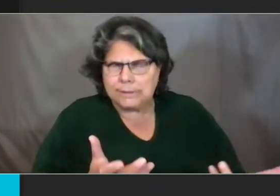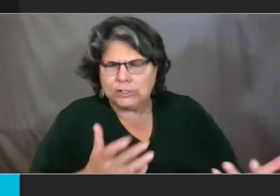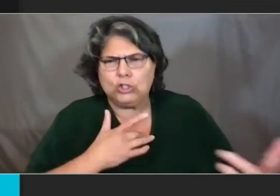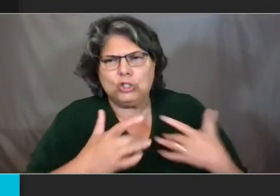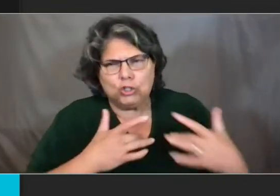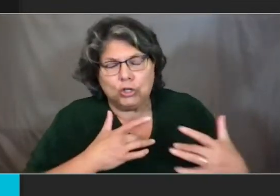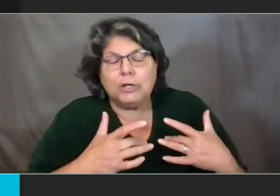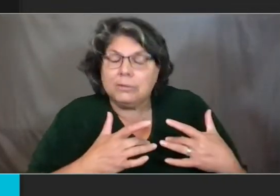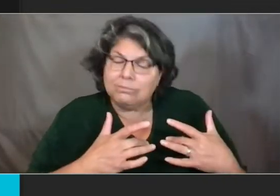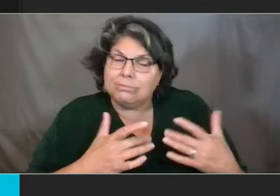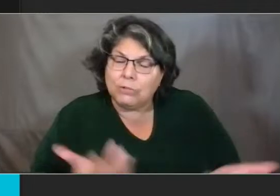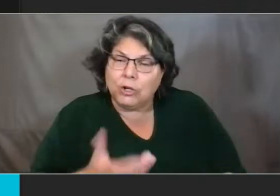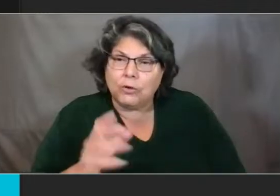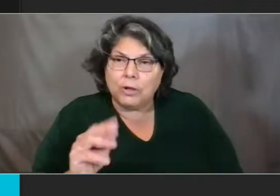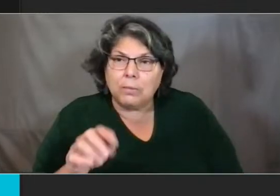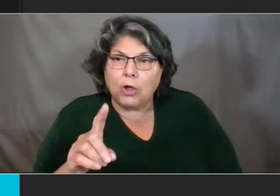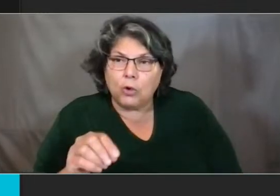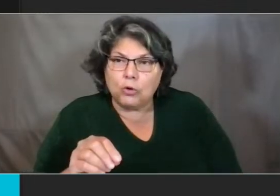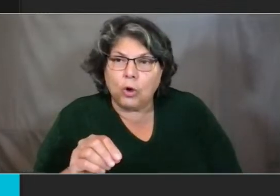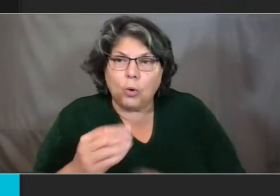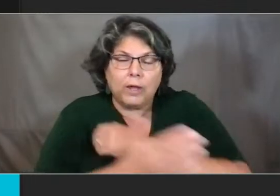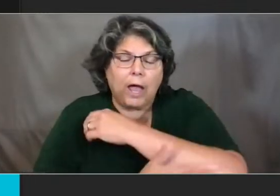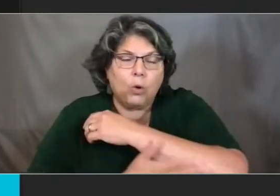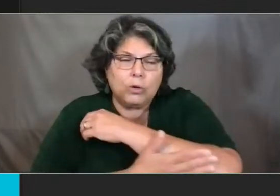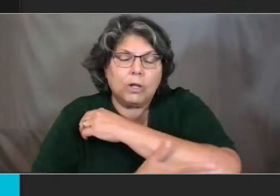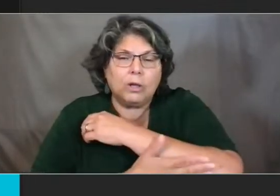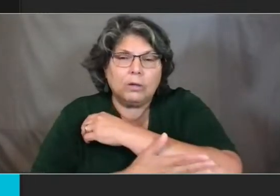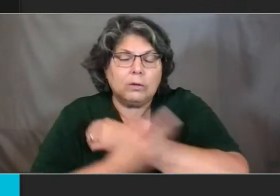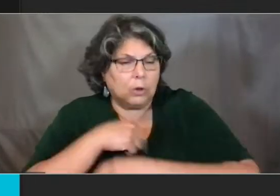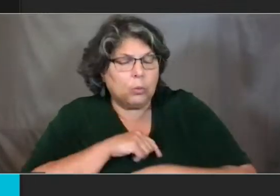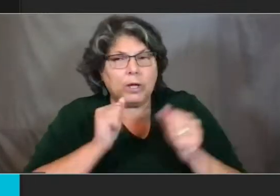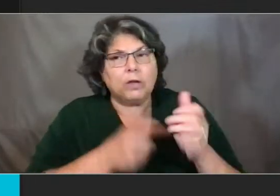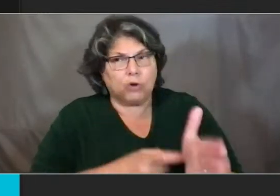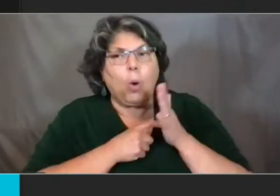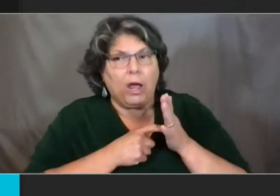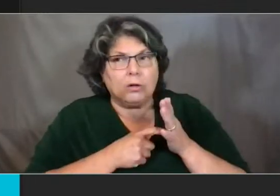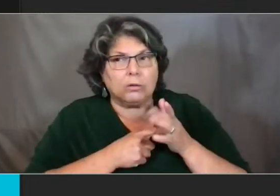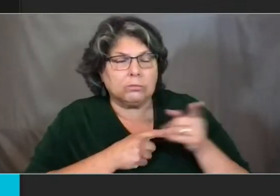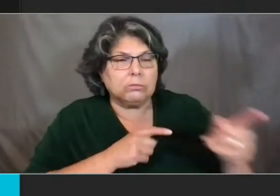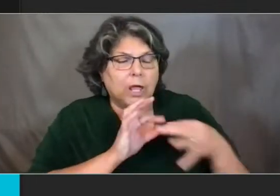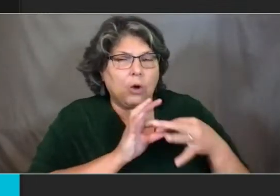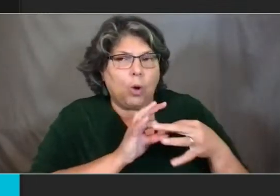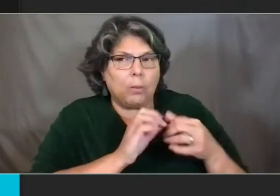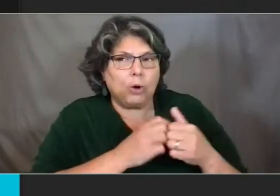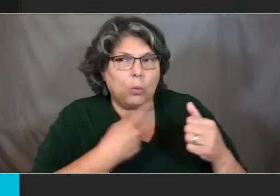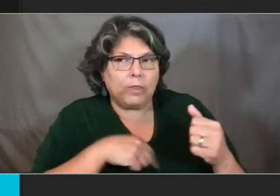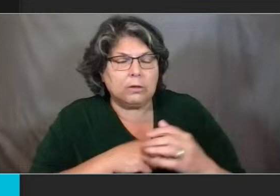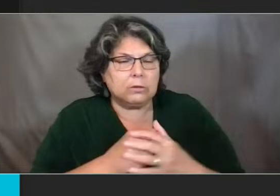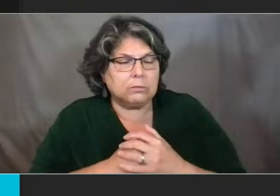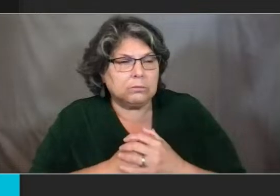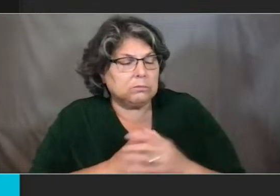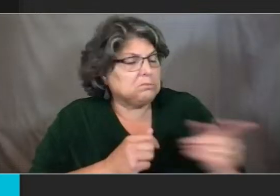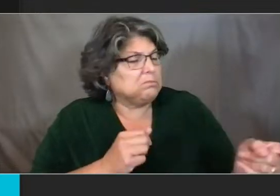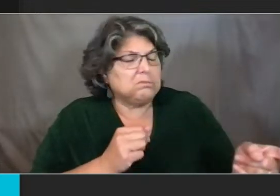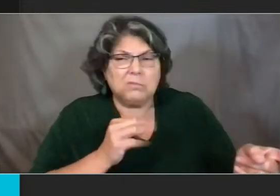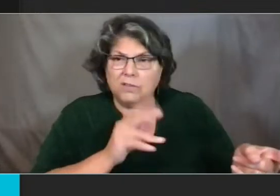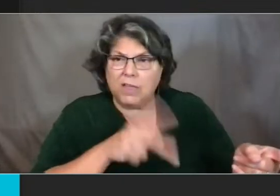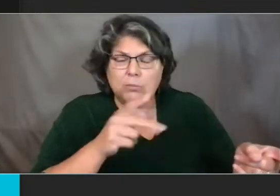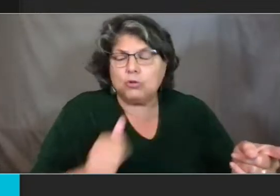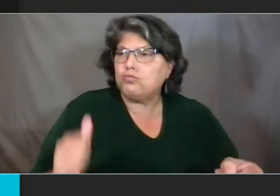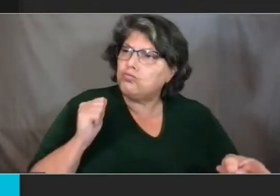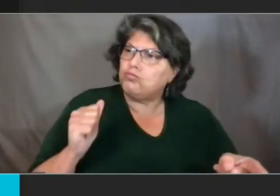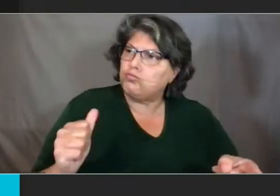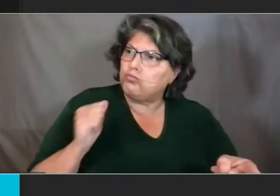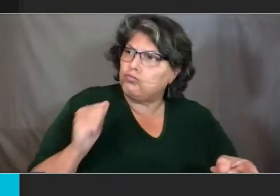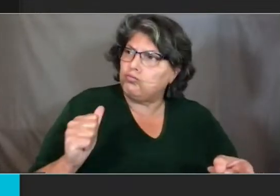mechanism in Mendocino County where we can demand cooperation And then if the person refuses, there